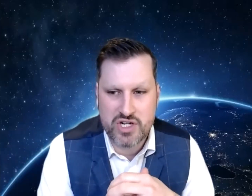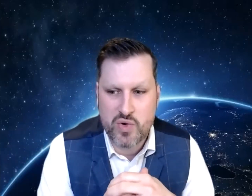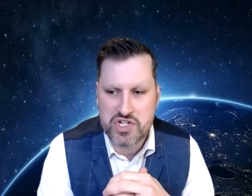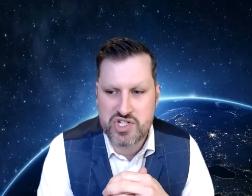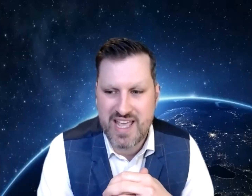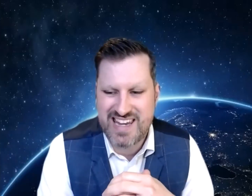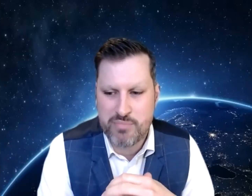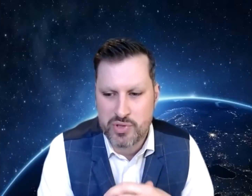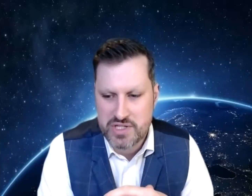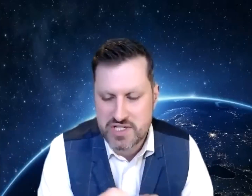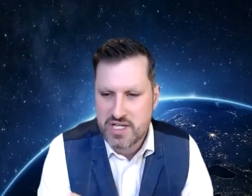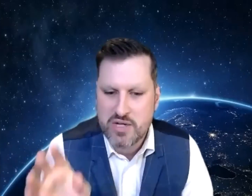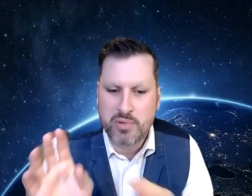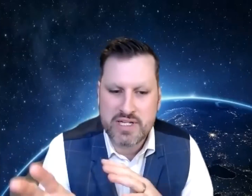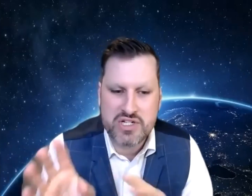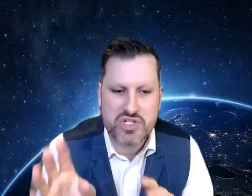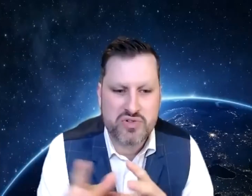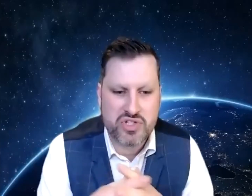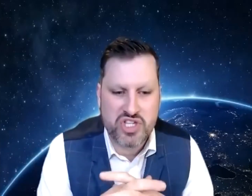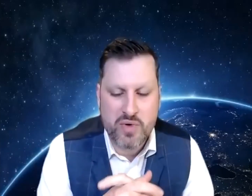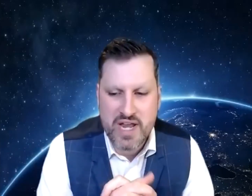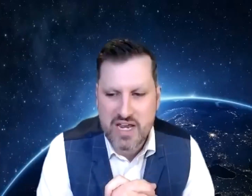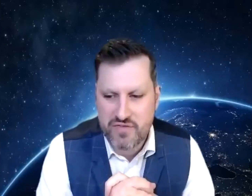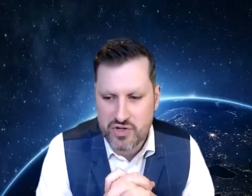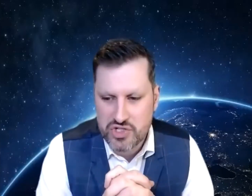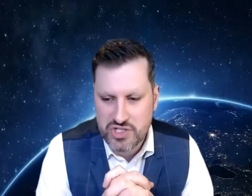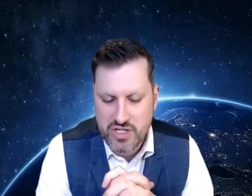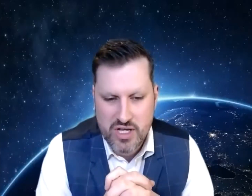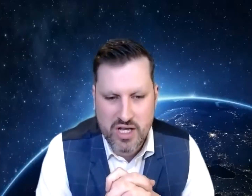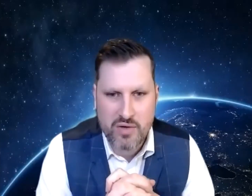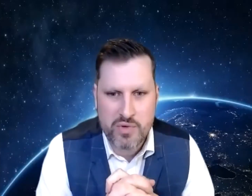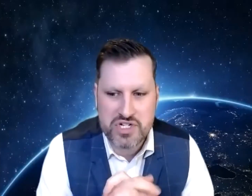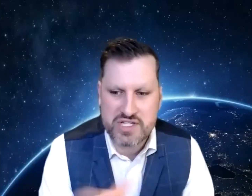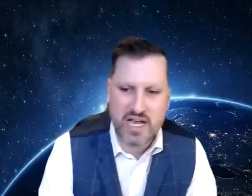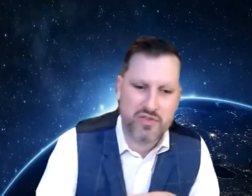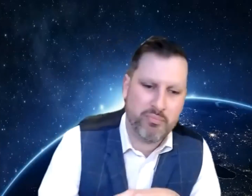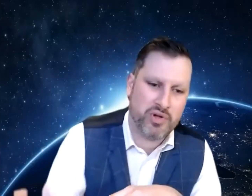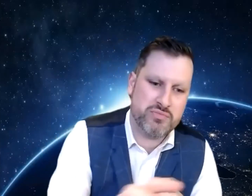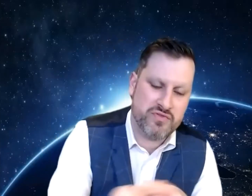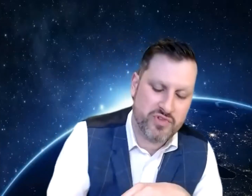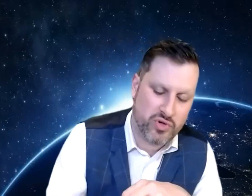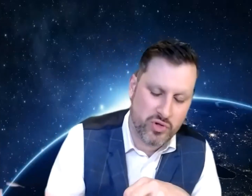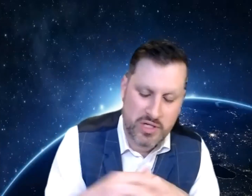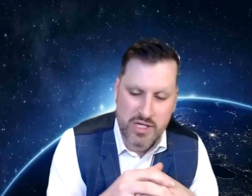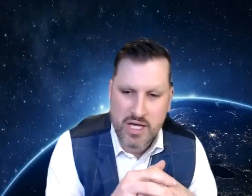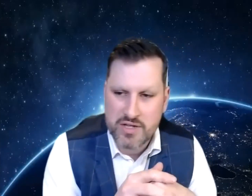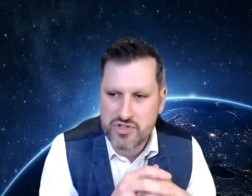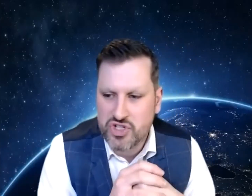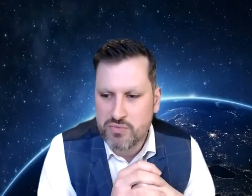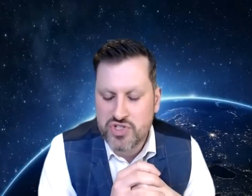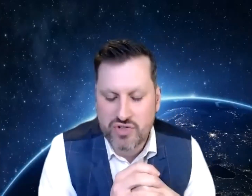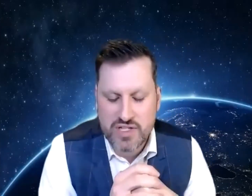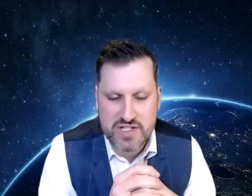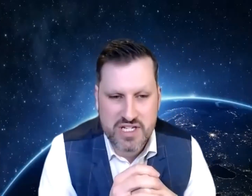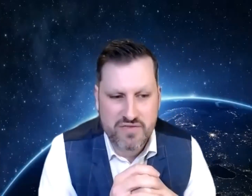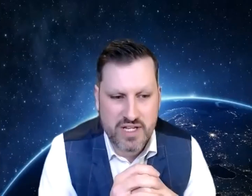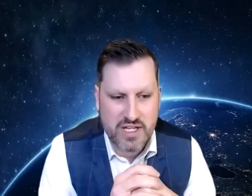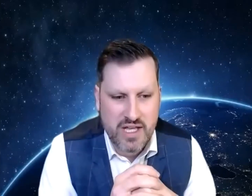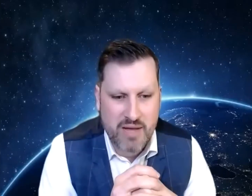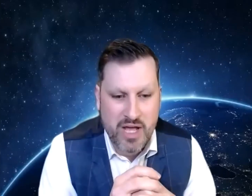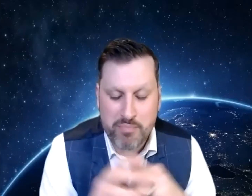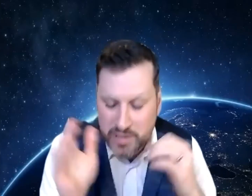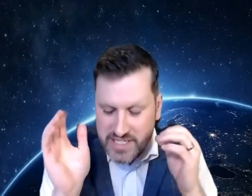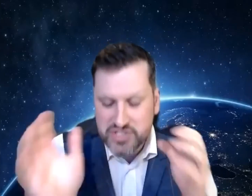ask a question at any point, please use the Q&A function, which is down the bottom of your Zoom screen this